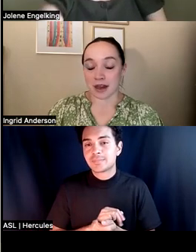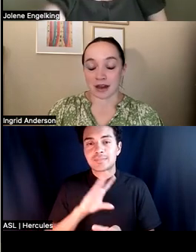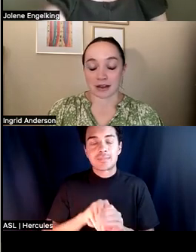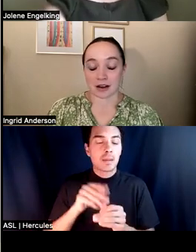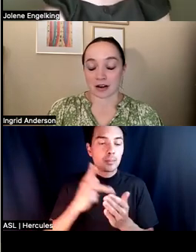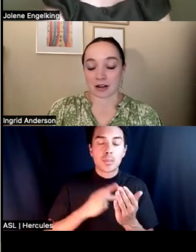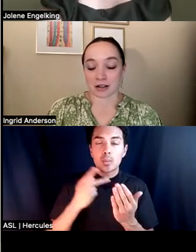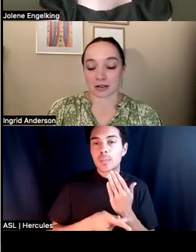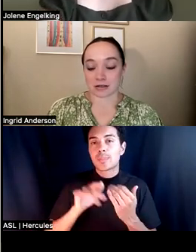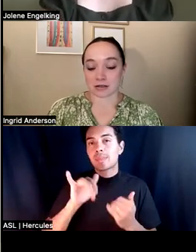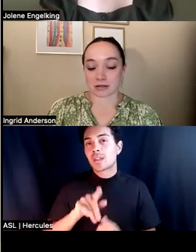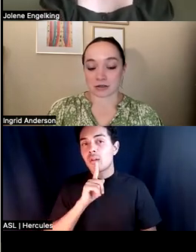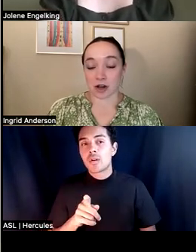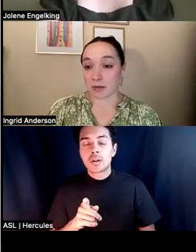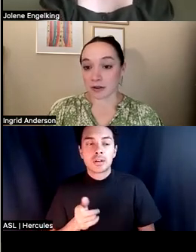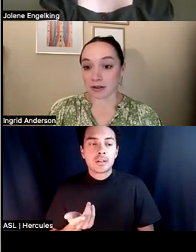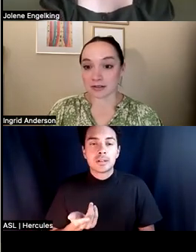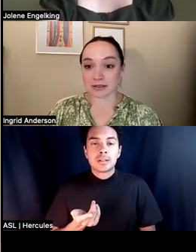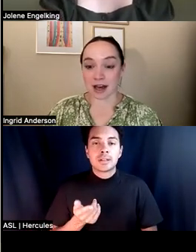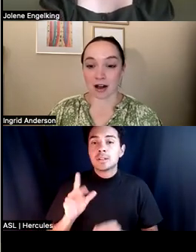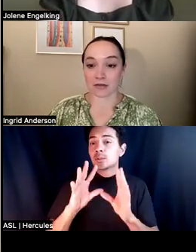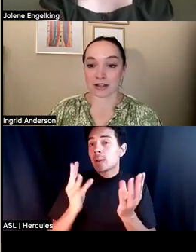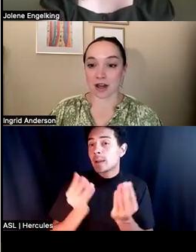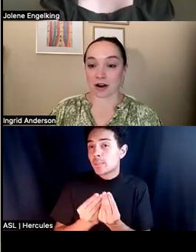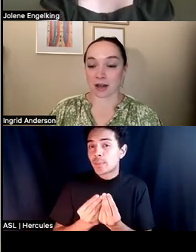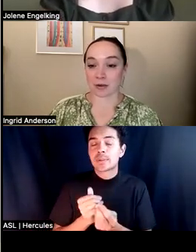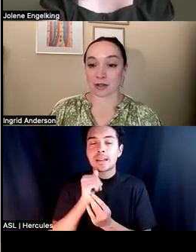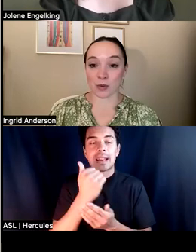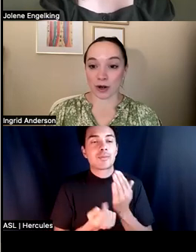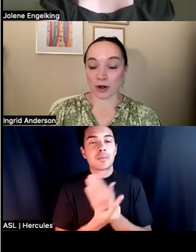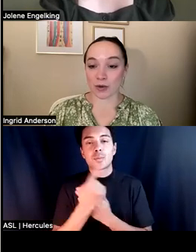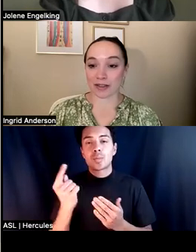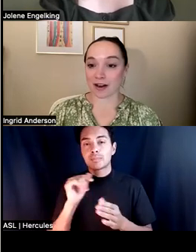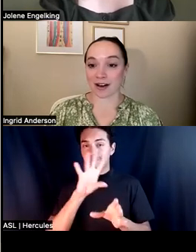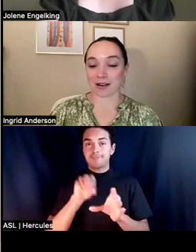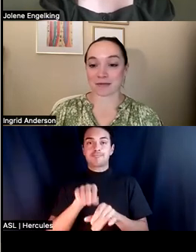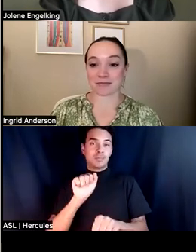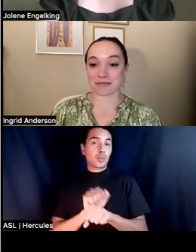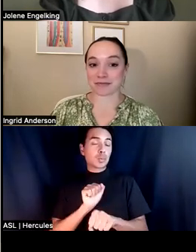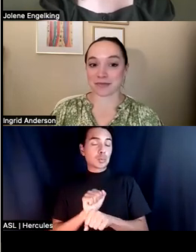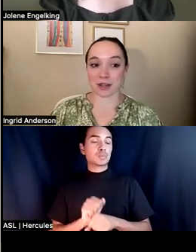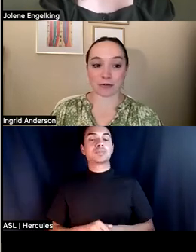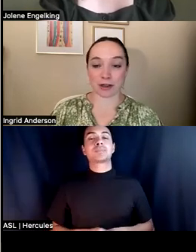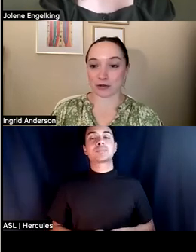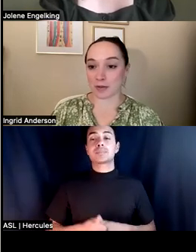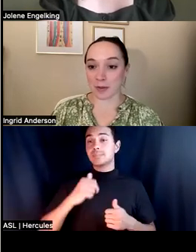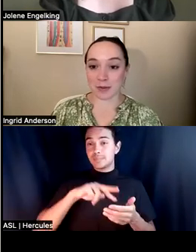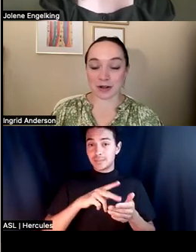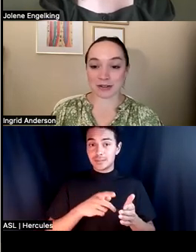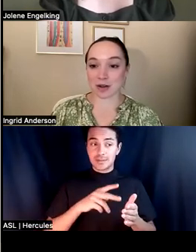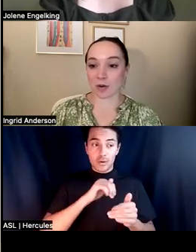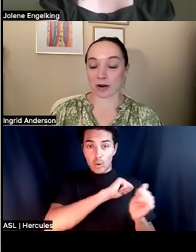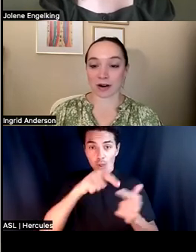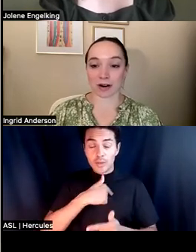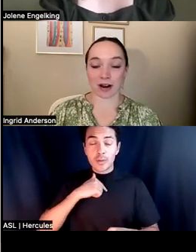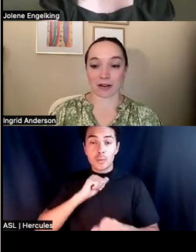programs that are tribal. Not all of us are able to work with fellow tribal